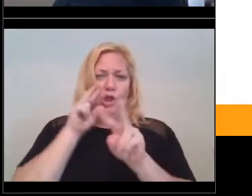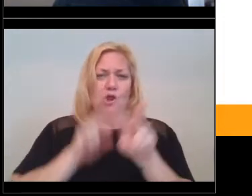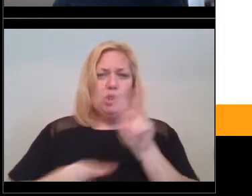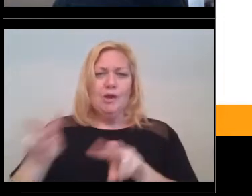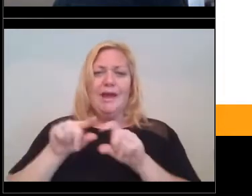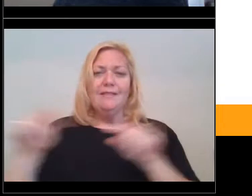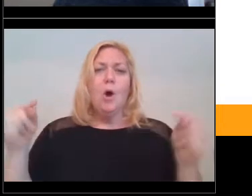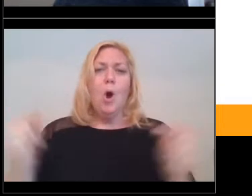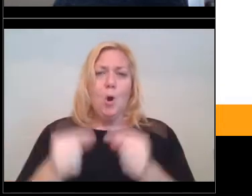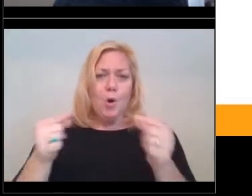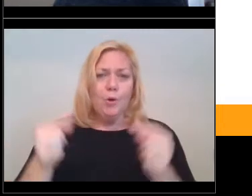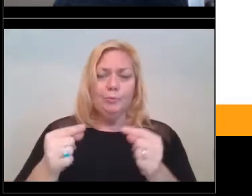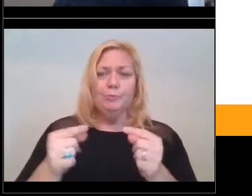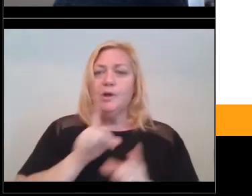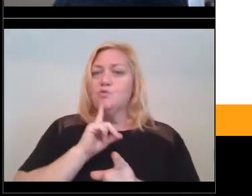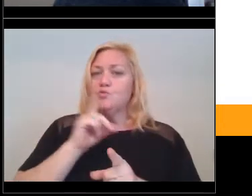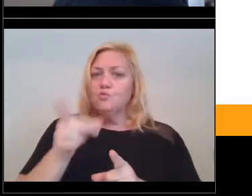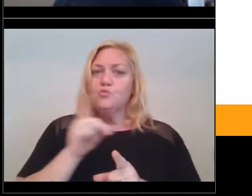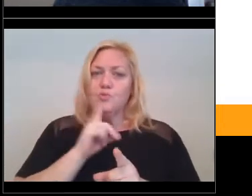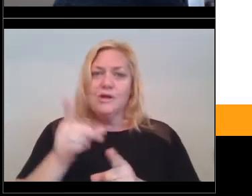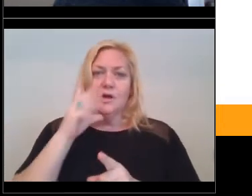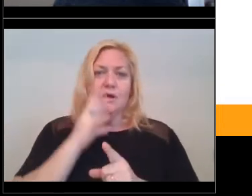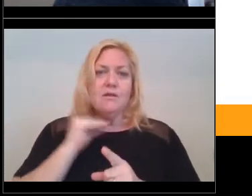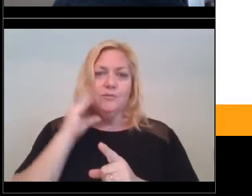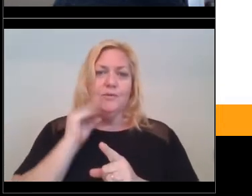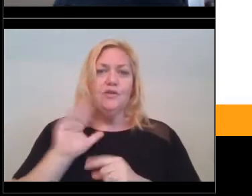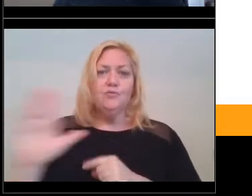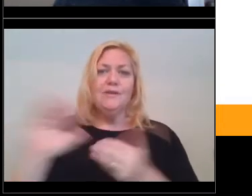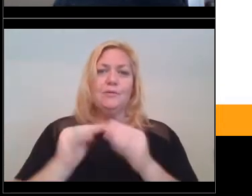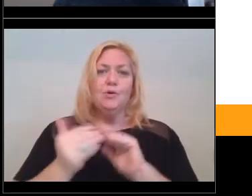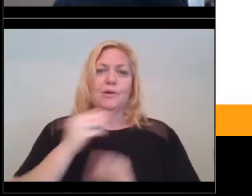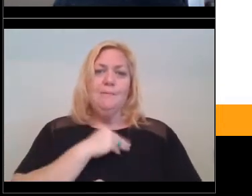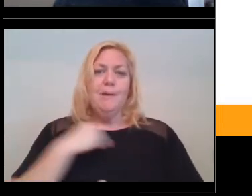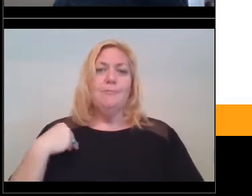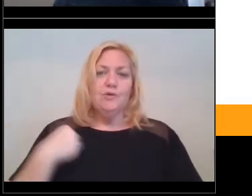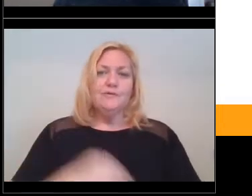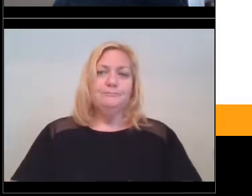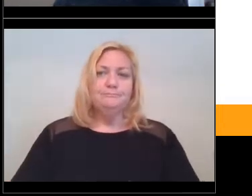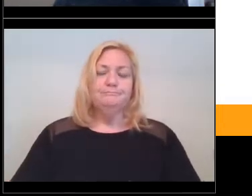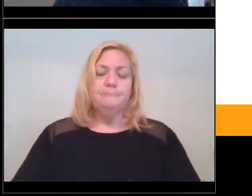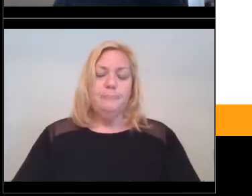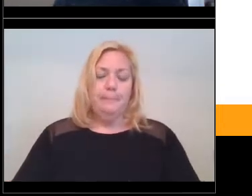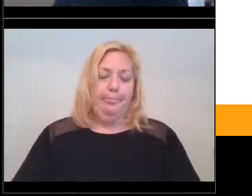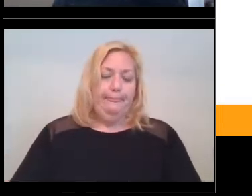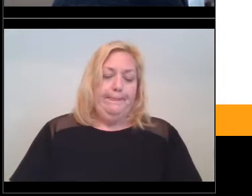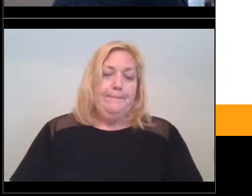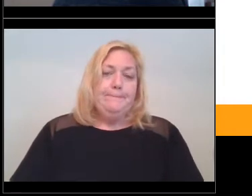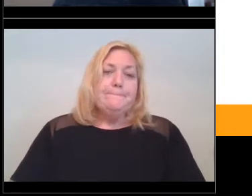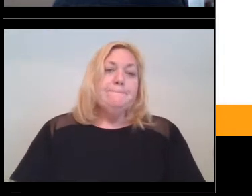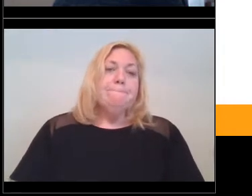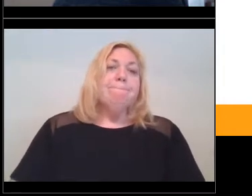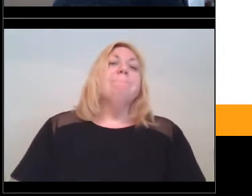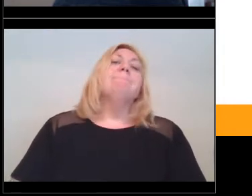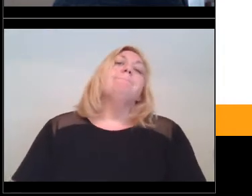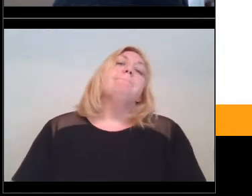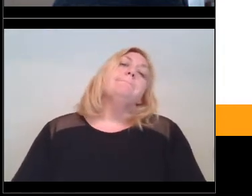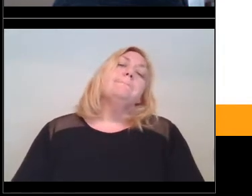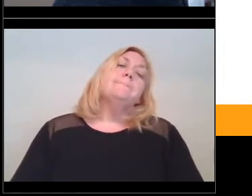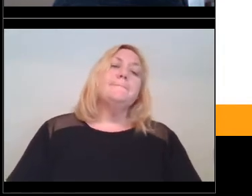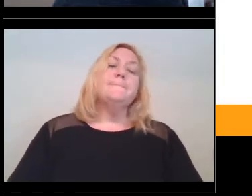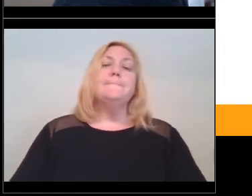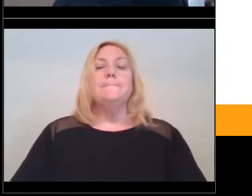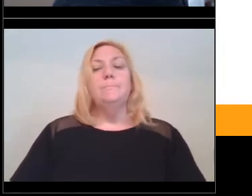harm in real lived experiences with community members. Let's go to the next slide.